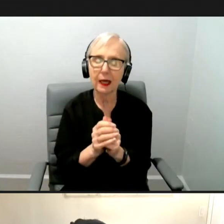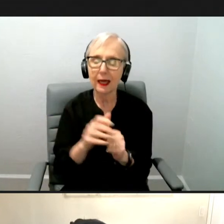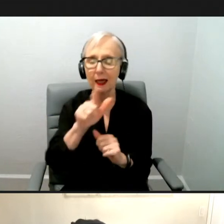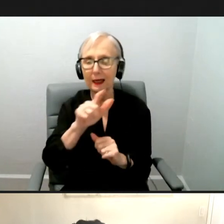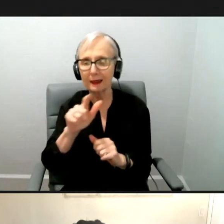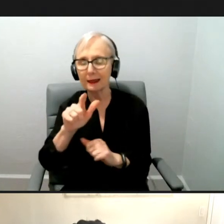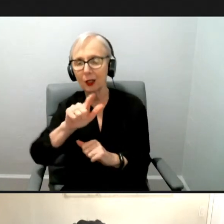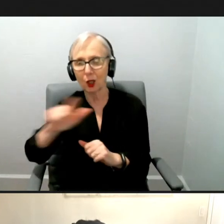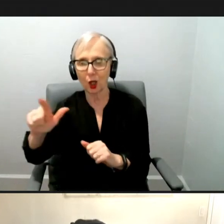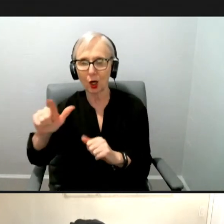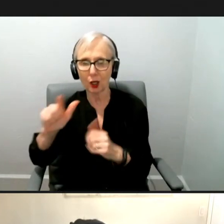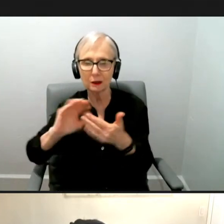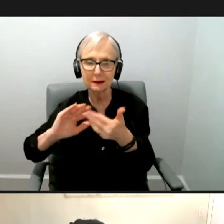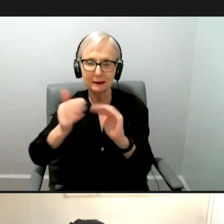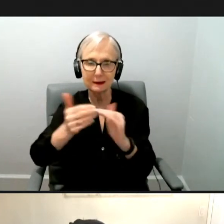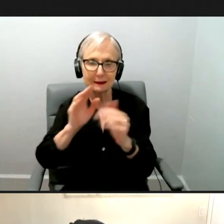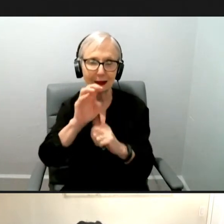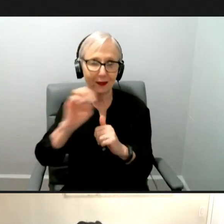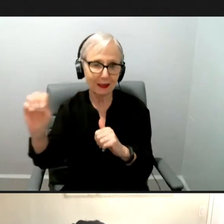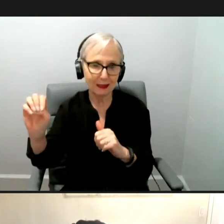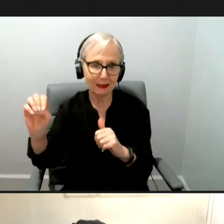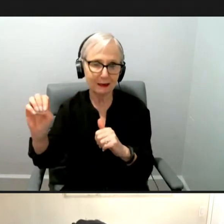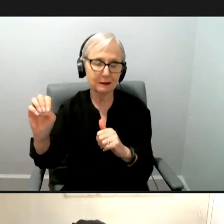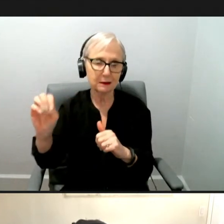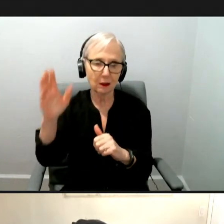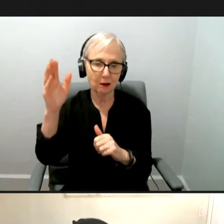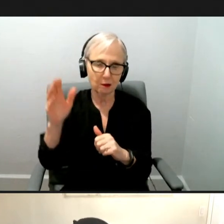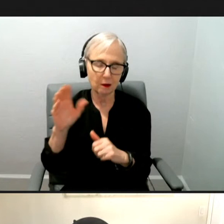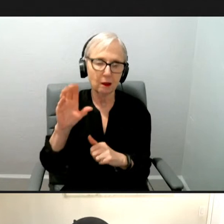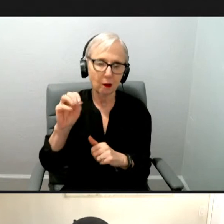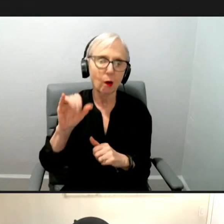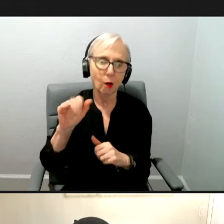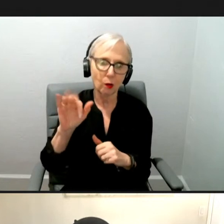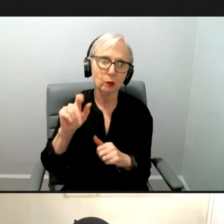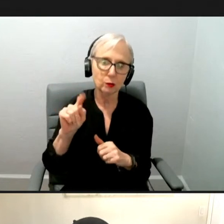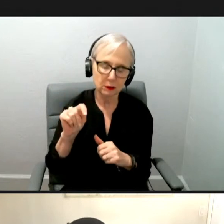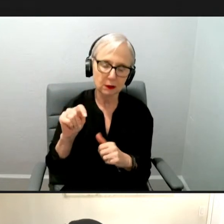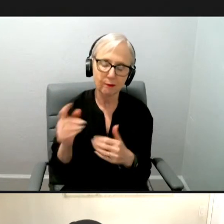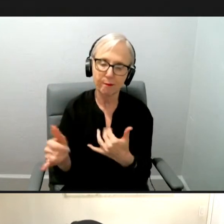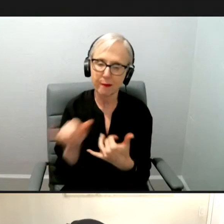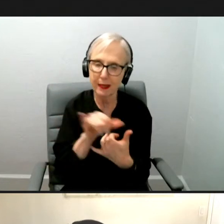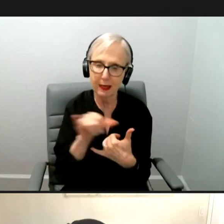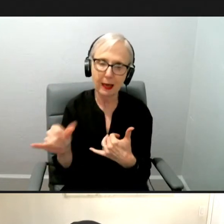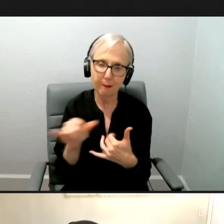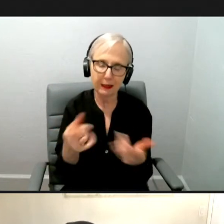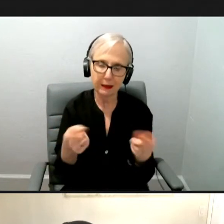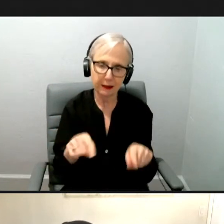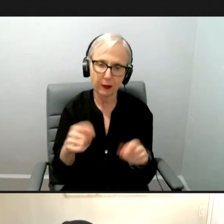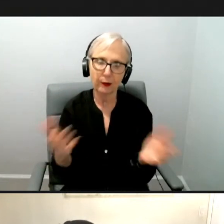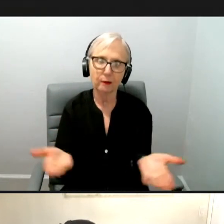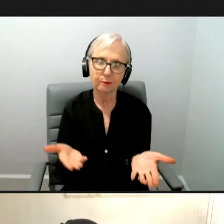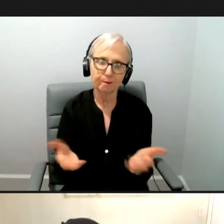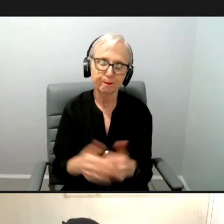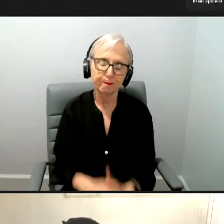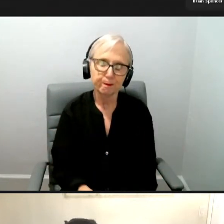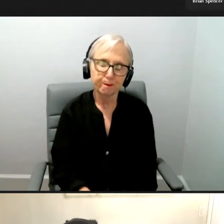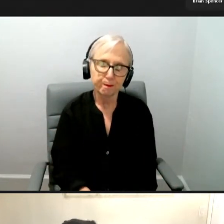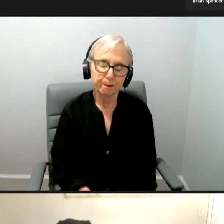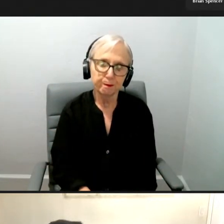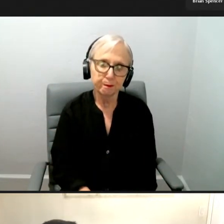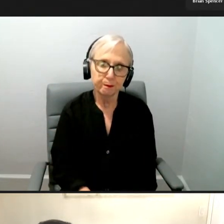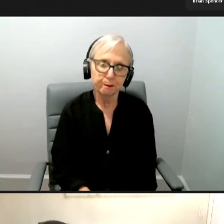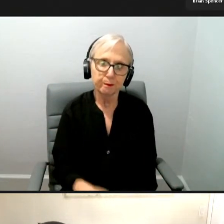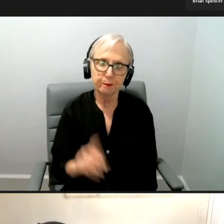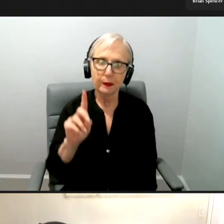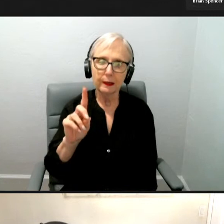and states on the East Coast, with the trends that we might see here in Colorado in the next couple of days. And let's go back